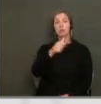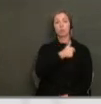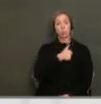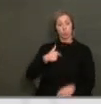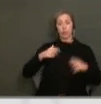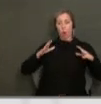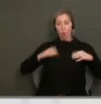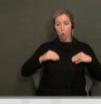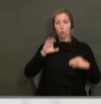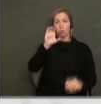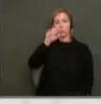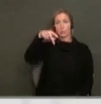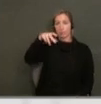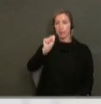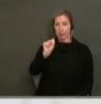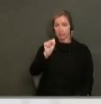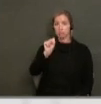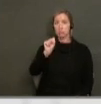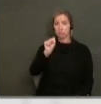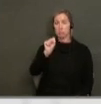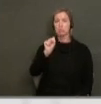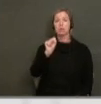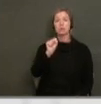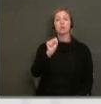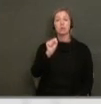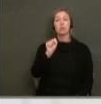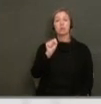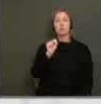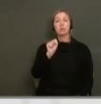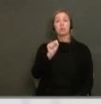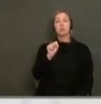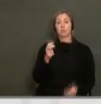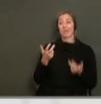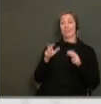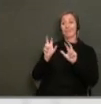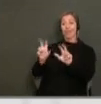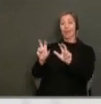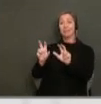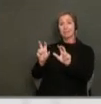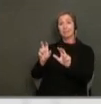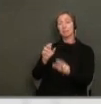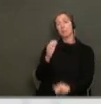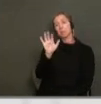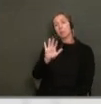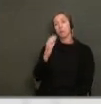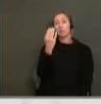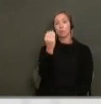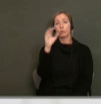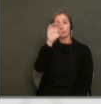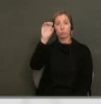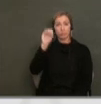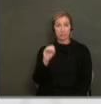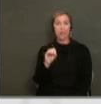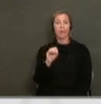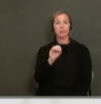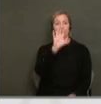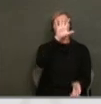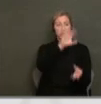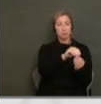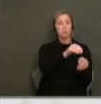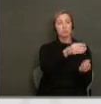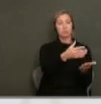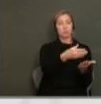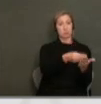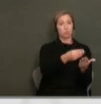of CPS, and we get, as a return on investment, about 14% of the gross revenues from